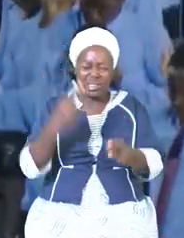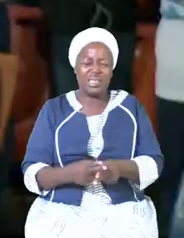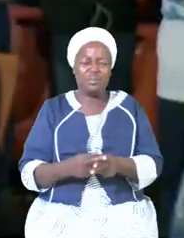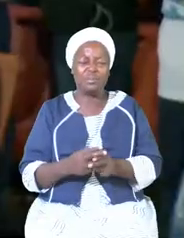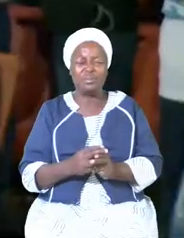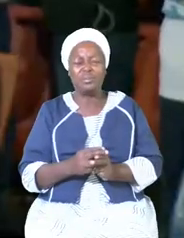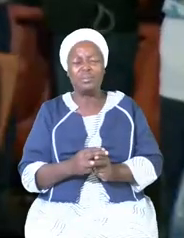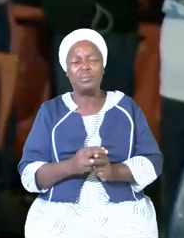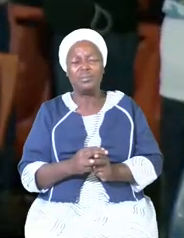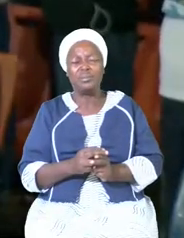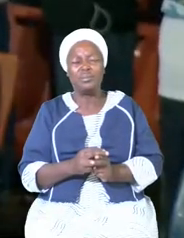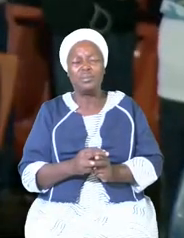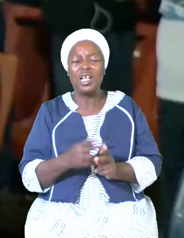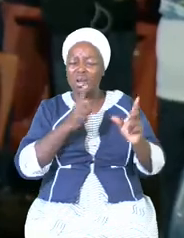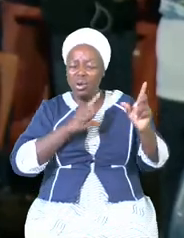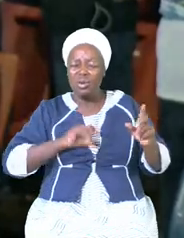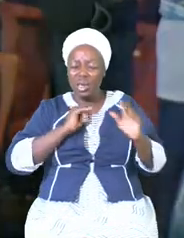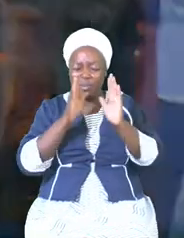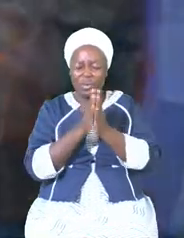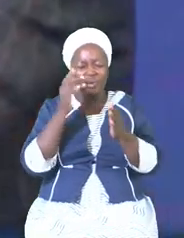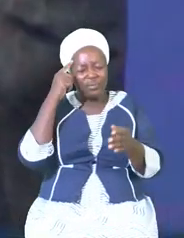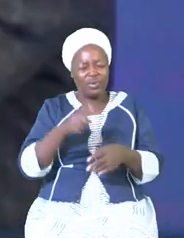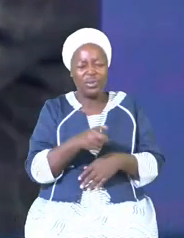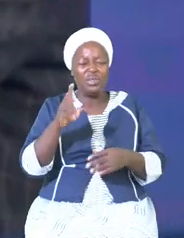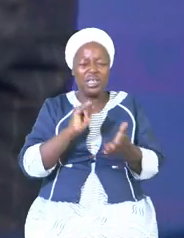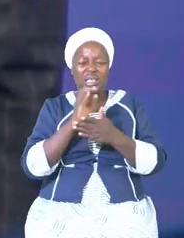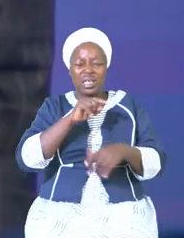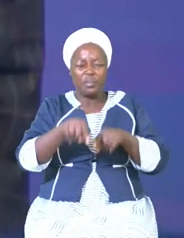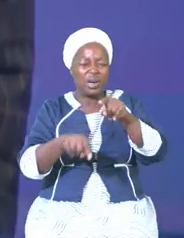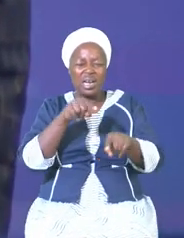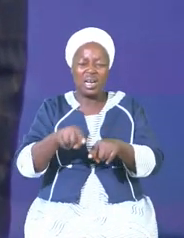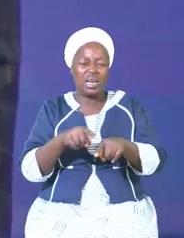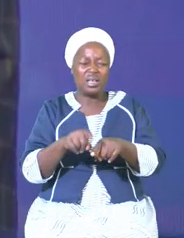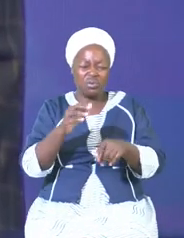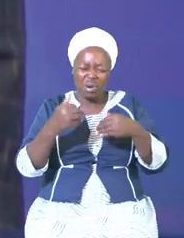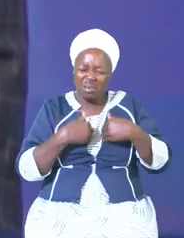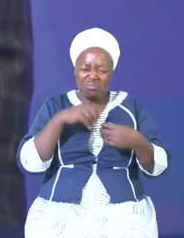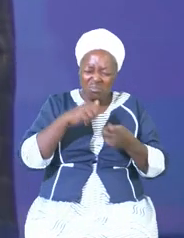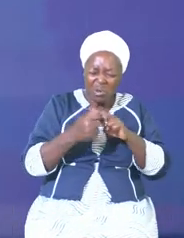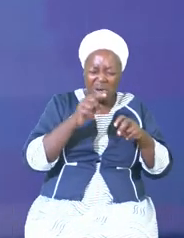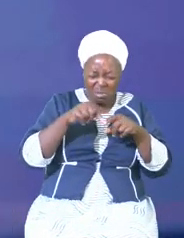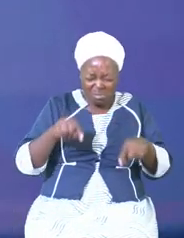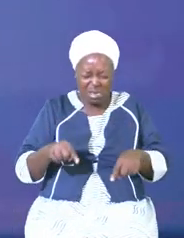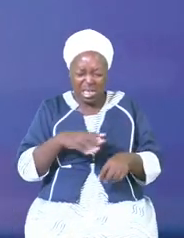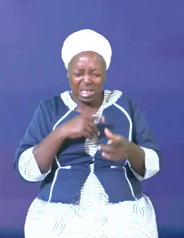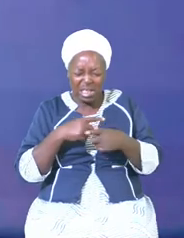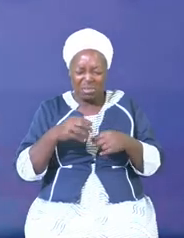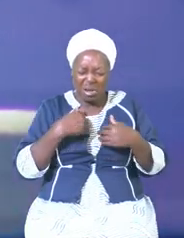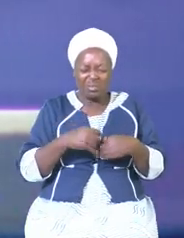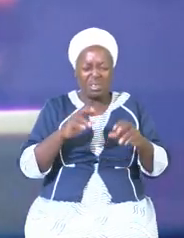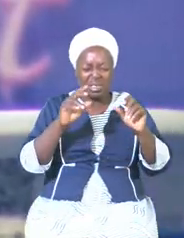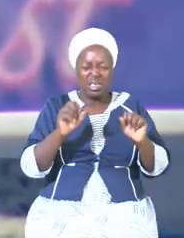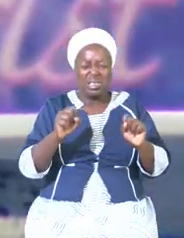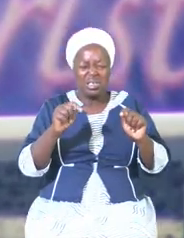name. Lord, I pray for those who are paralyzed, or you have arthritis, or you have a stroke, whatever, I pray